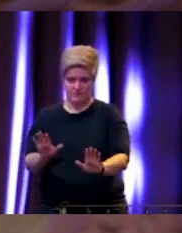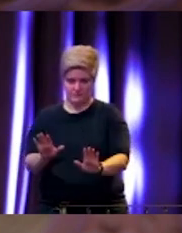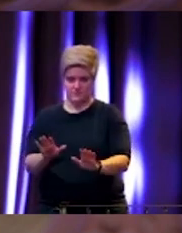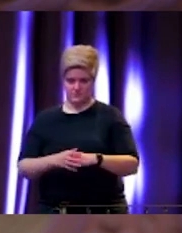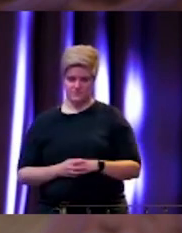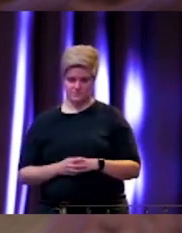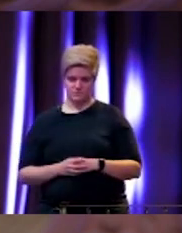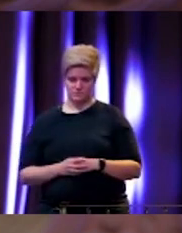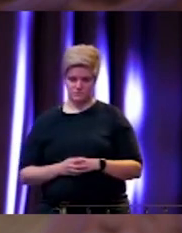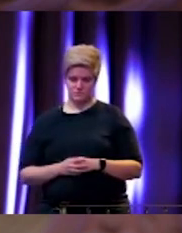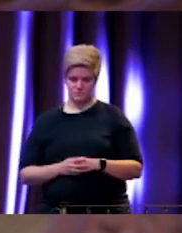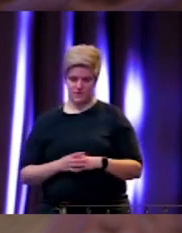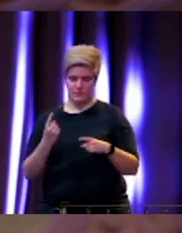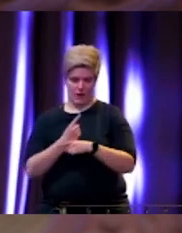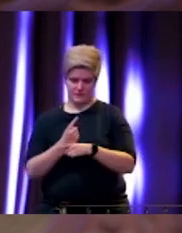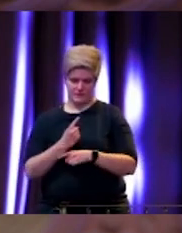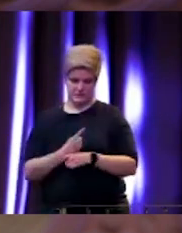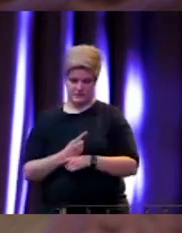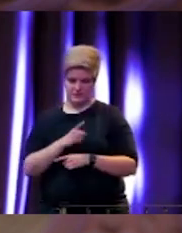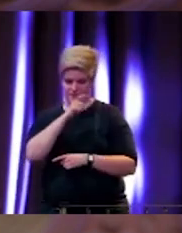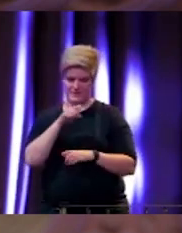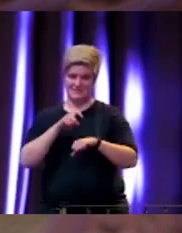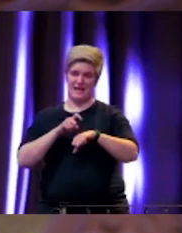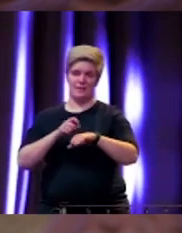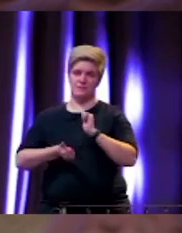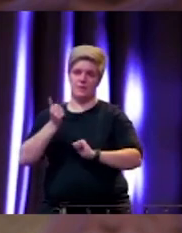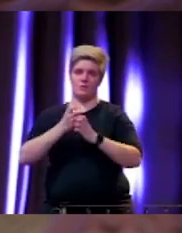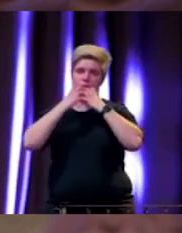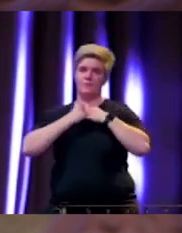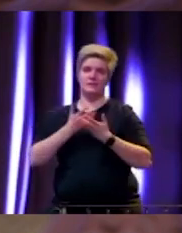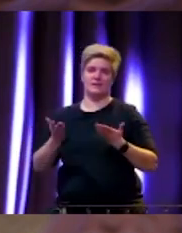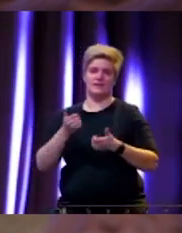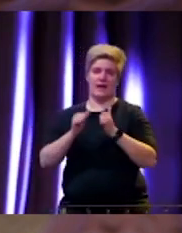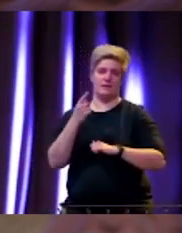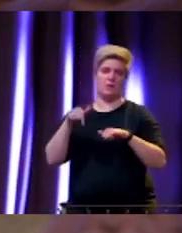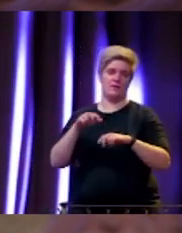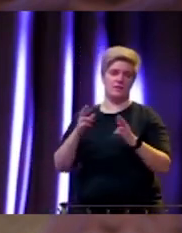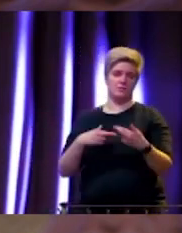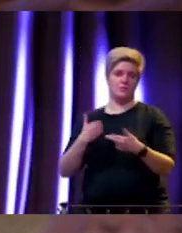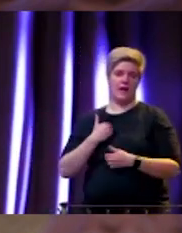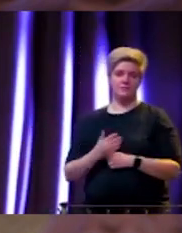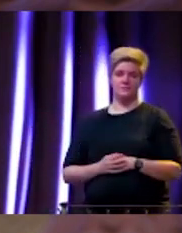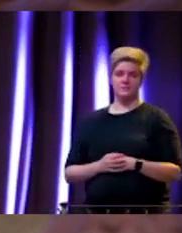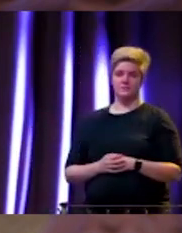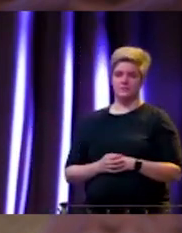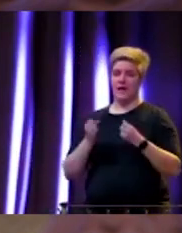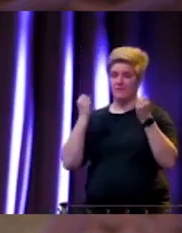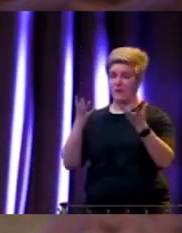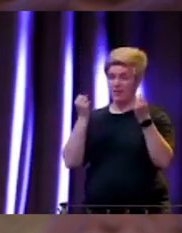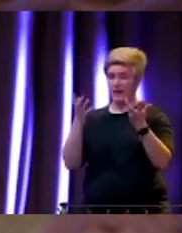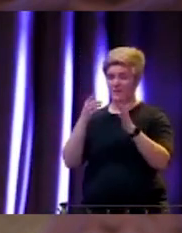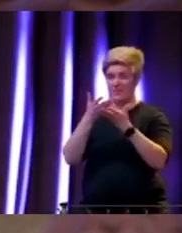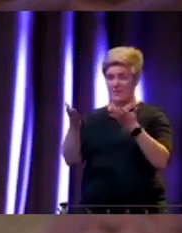time-wise, because time is probably the most precious thing that anybody in this room has, because you've got a ton of stuff to do and not enough time to make